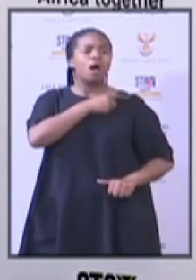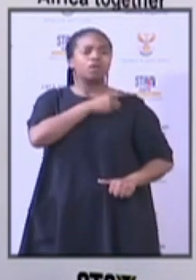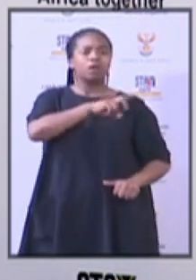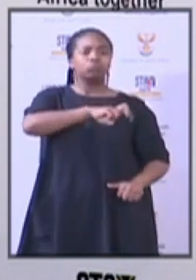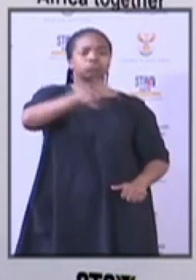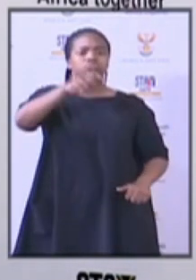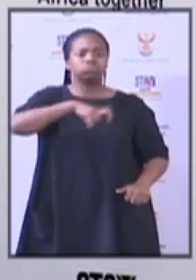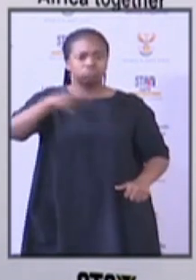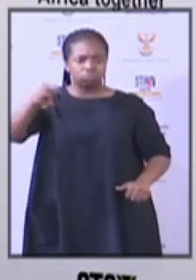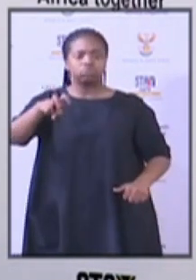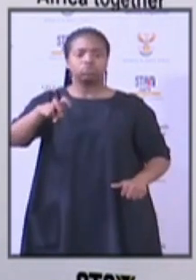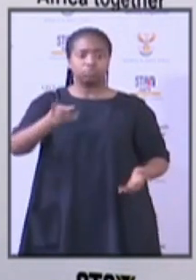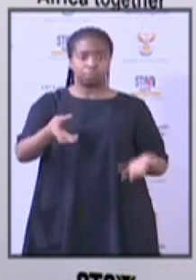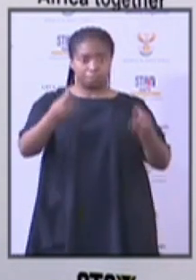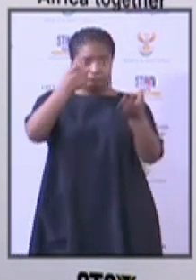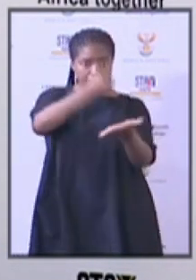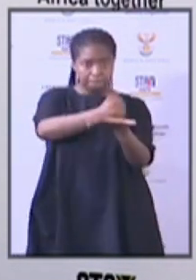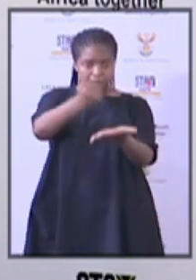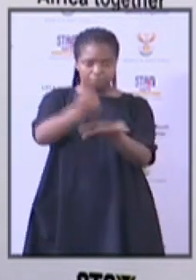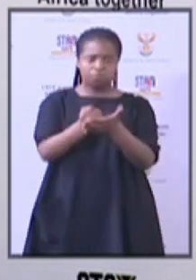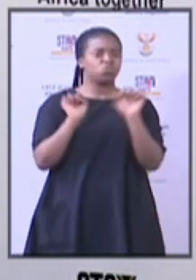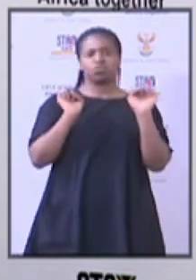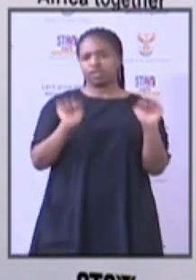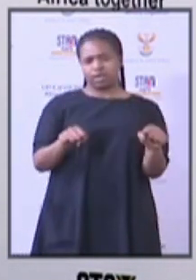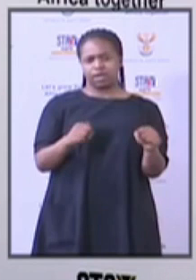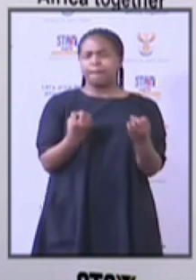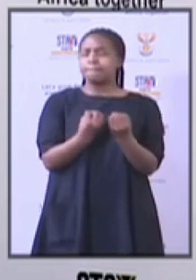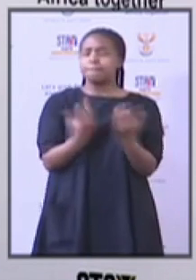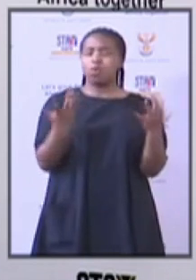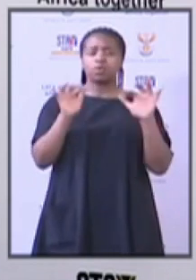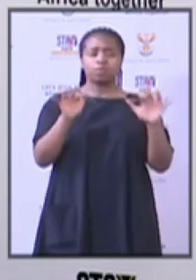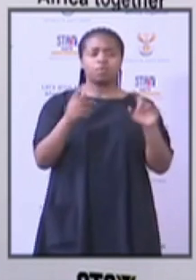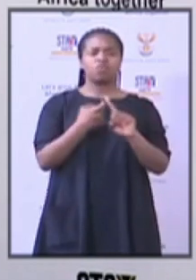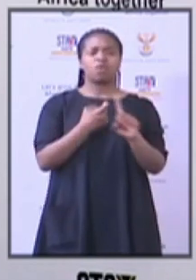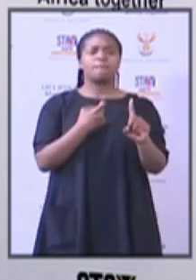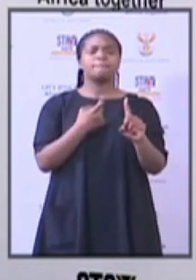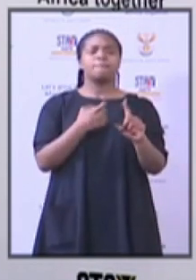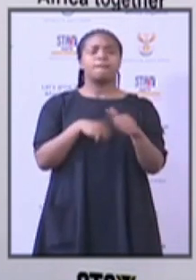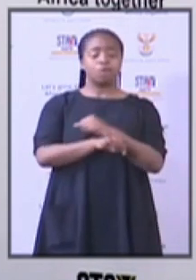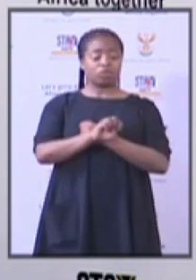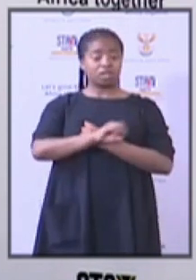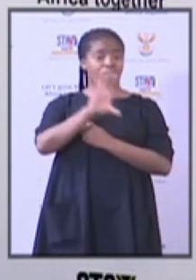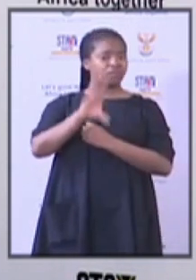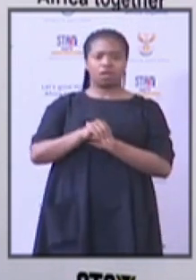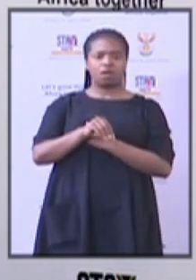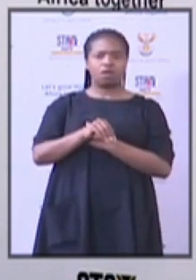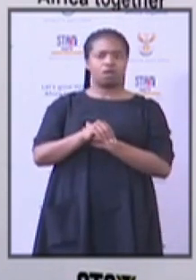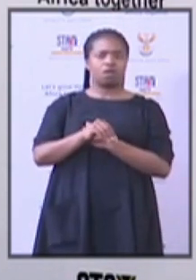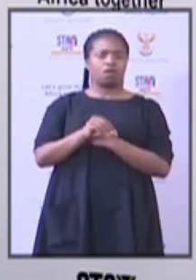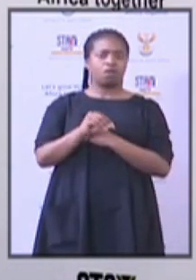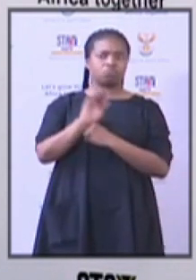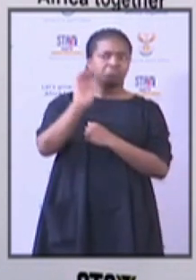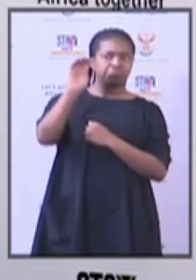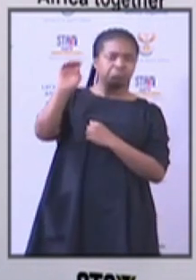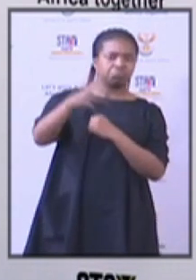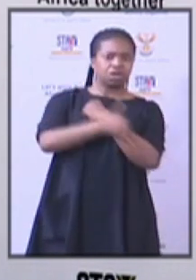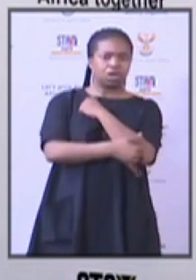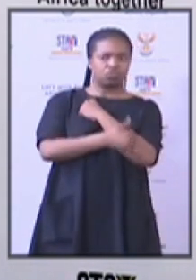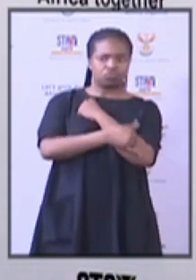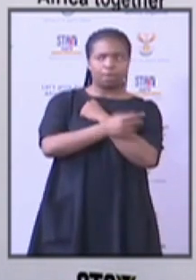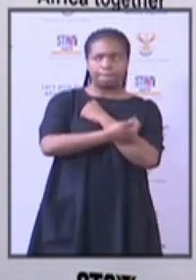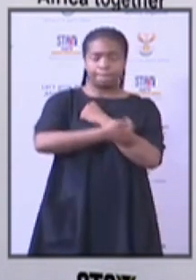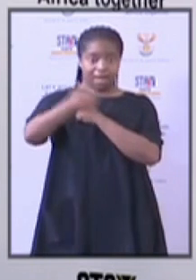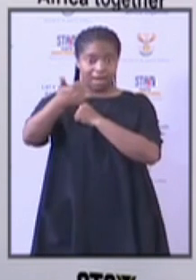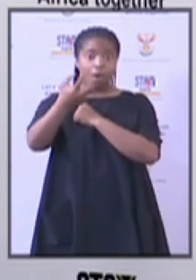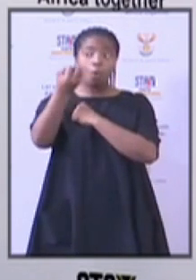were permissible under the lockdown. Most of these people were foreign nationals who were returning to their countries, and South Africans who